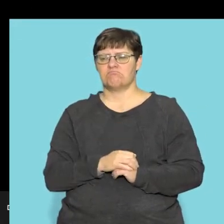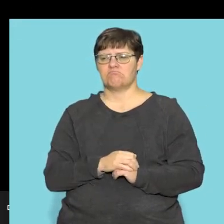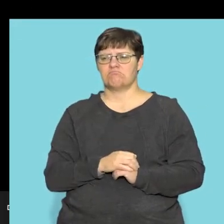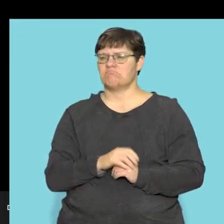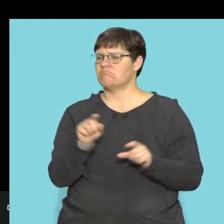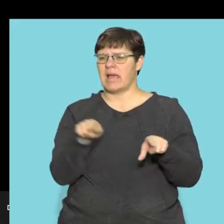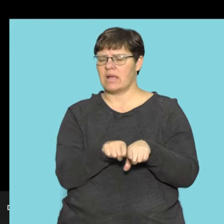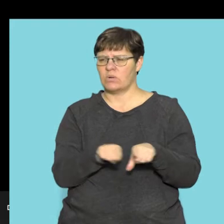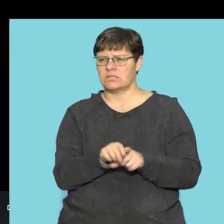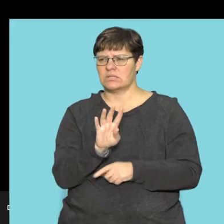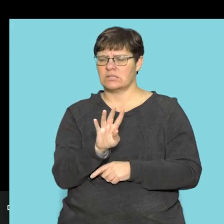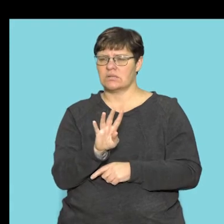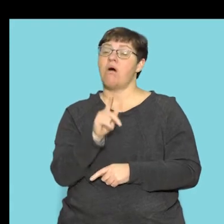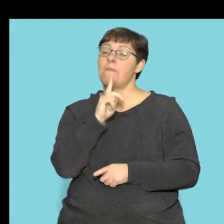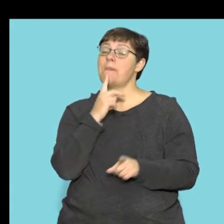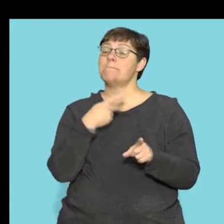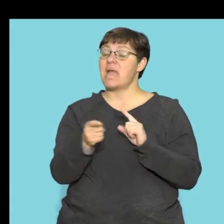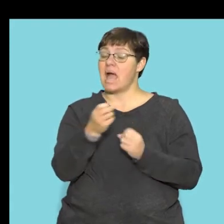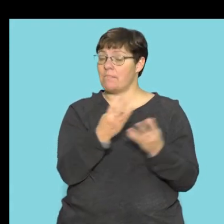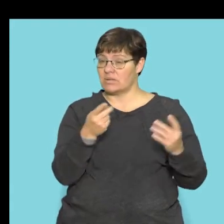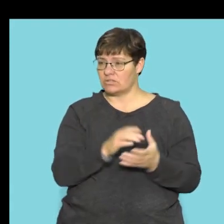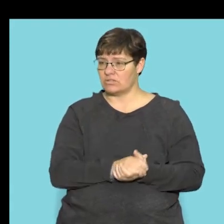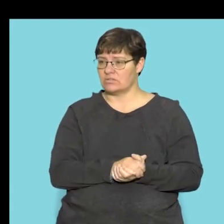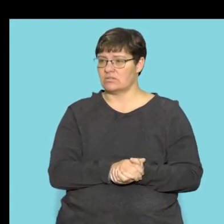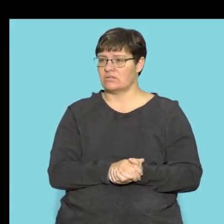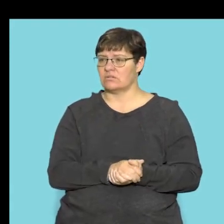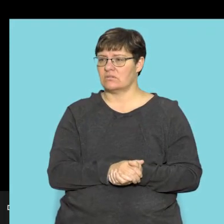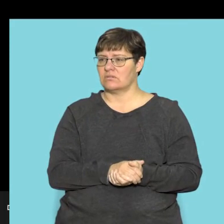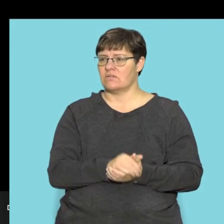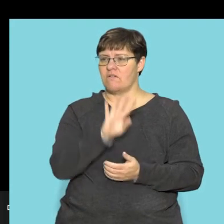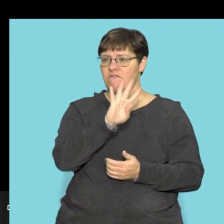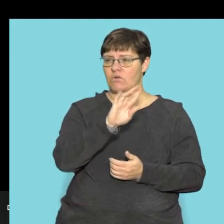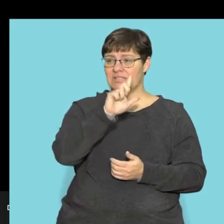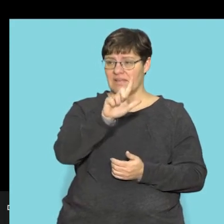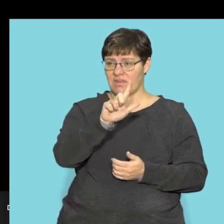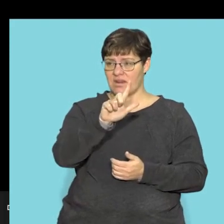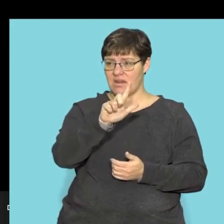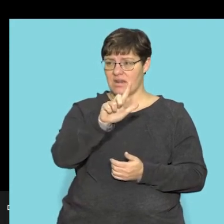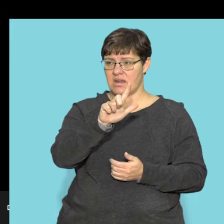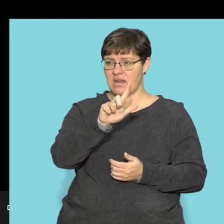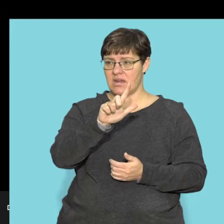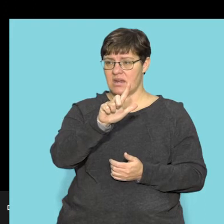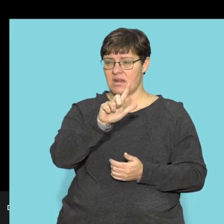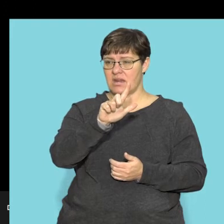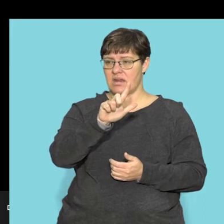So this will be equals to, let me quickly just verify,